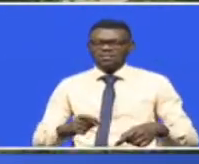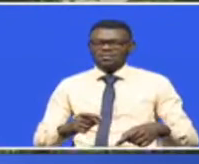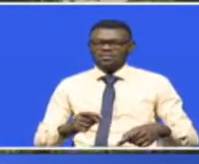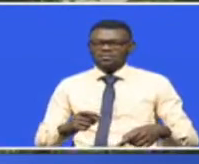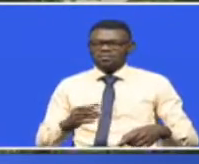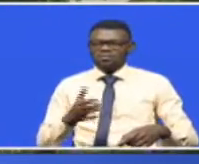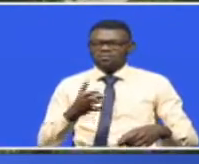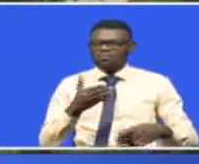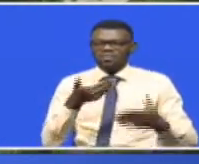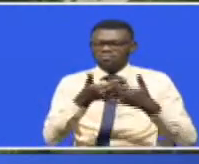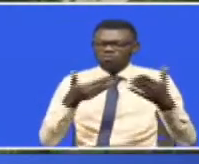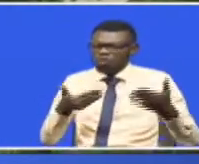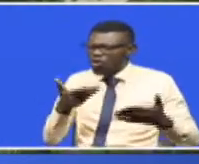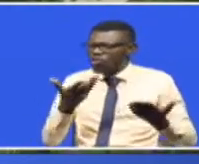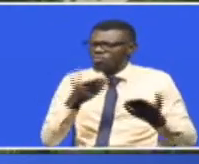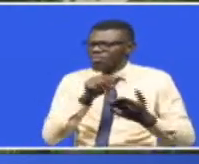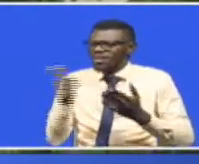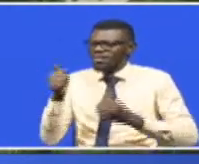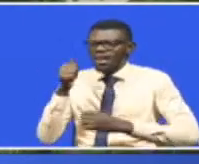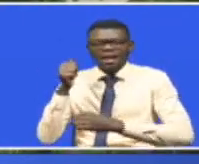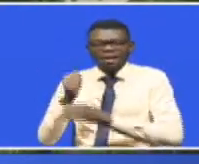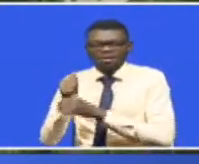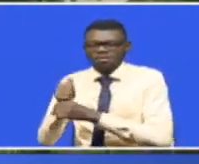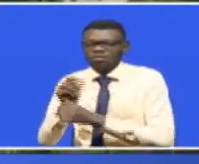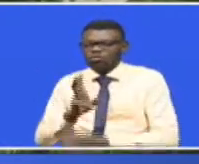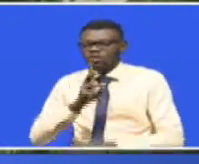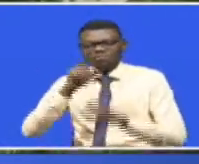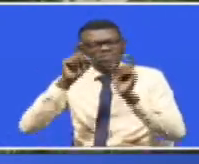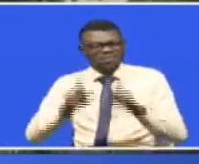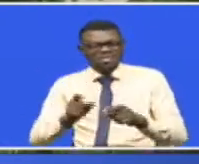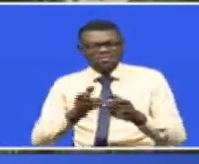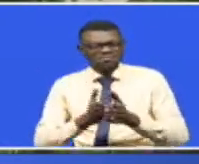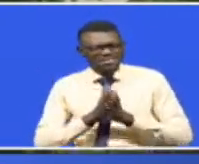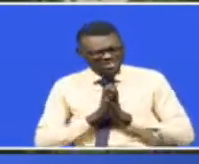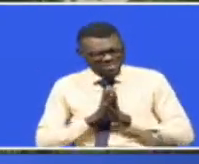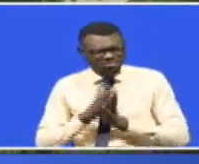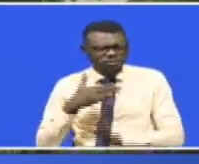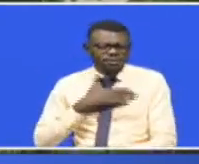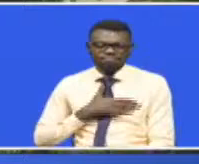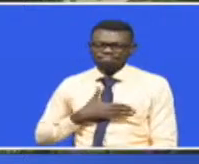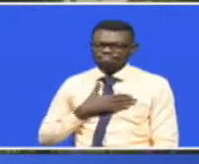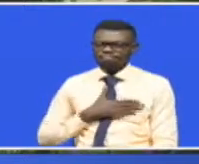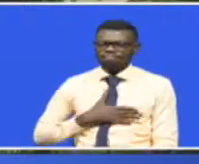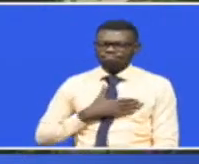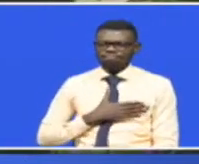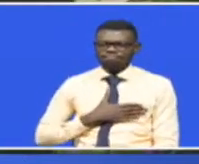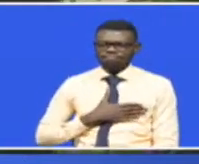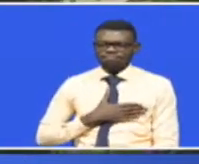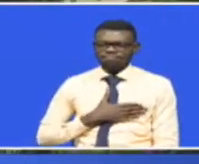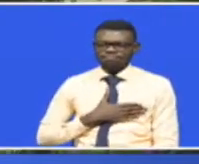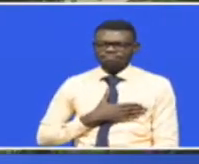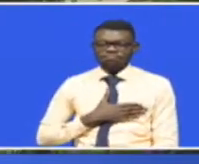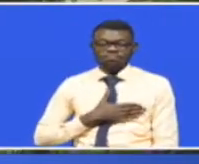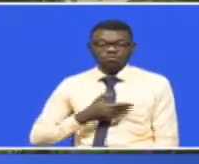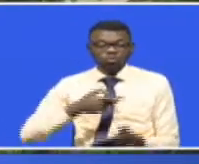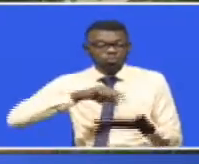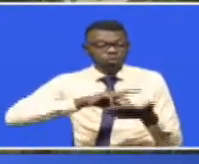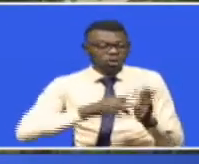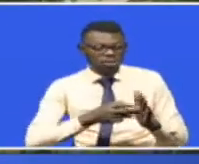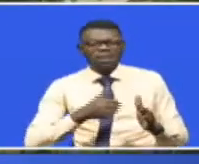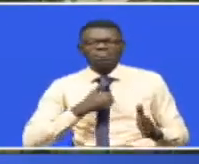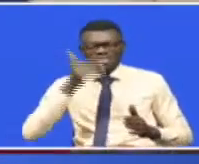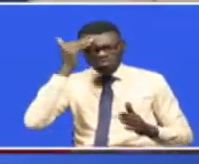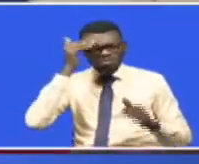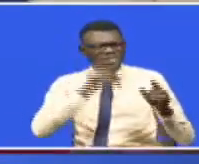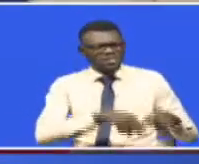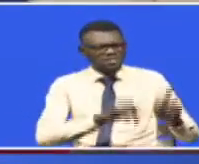any other institution, we need water. So tunakuomba tuliambiwa project na mimi najua wewe unaelewa